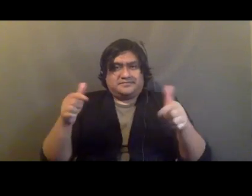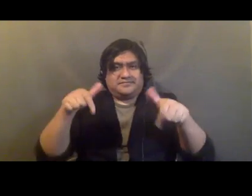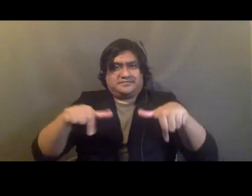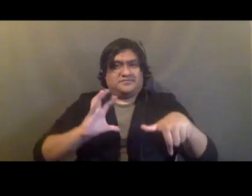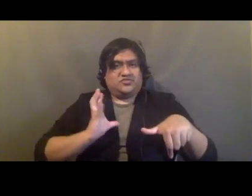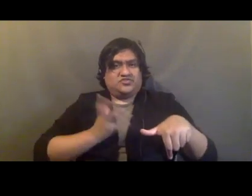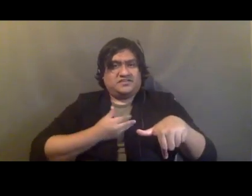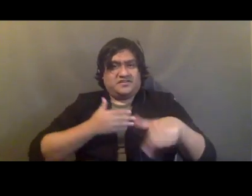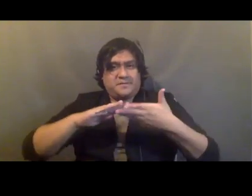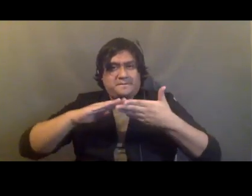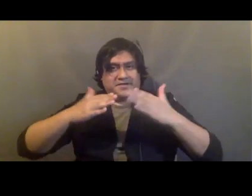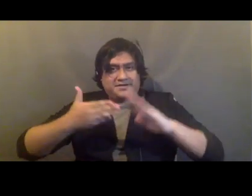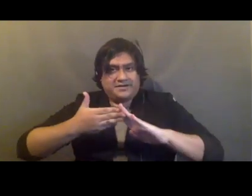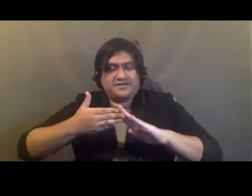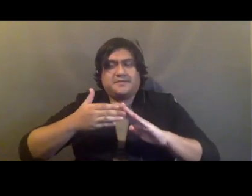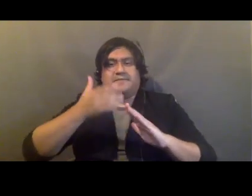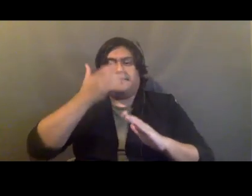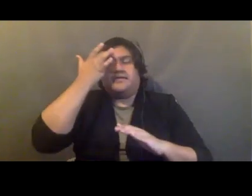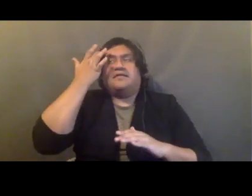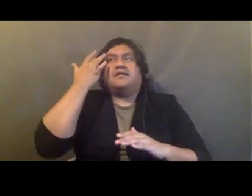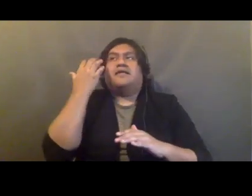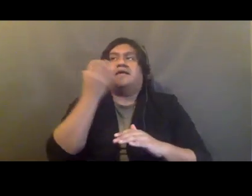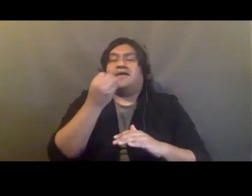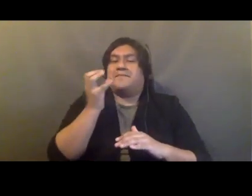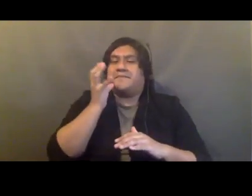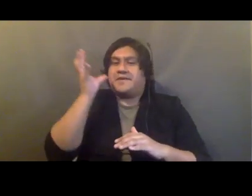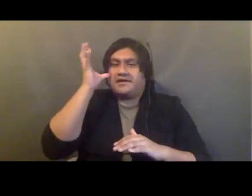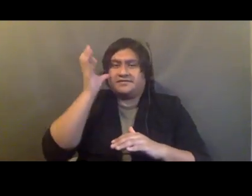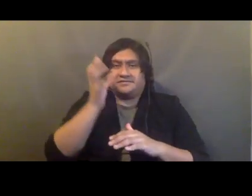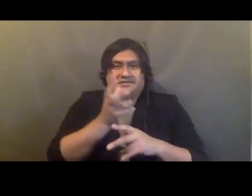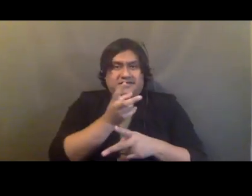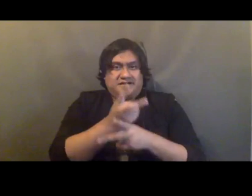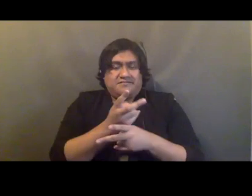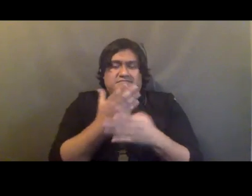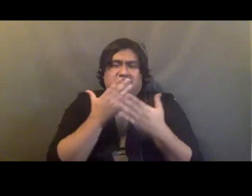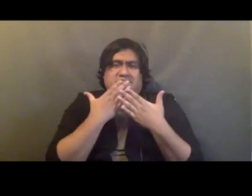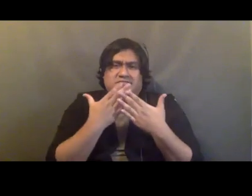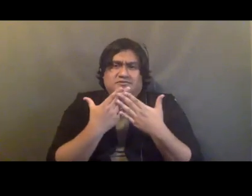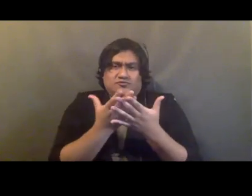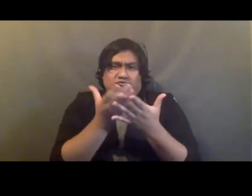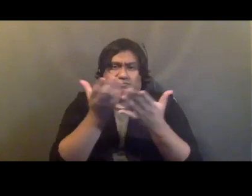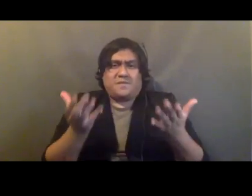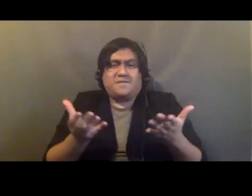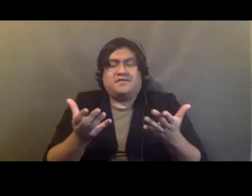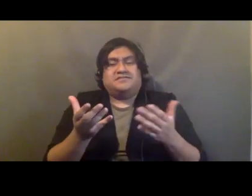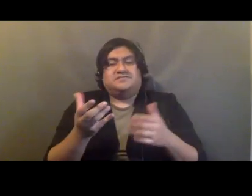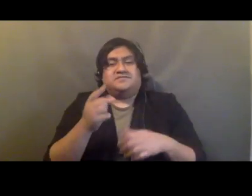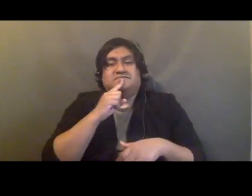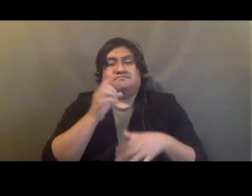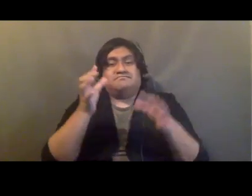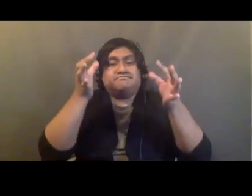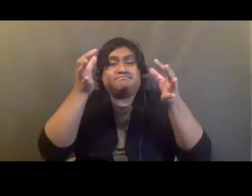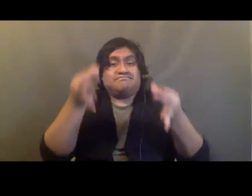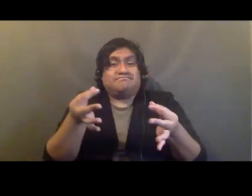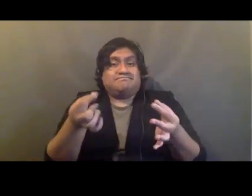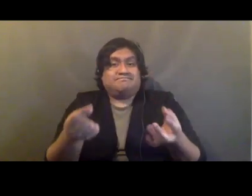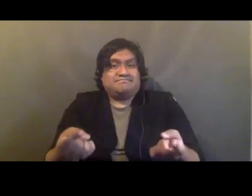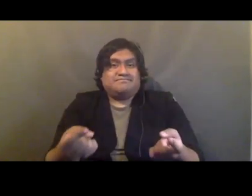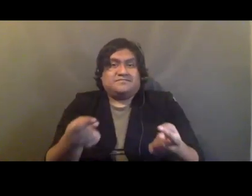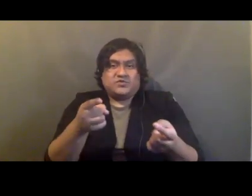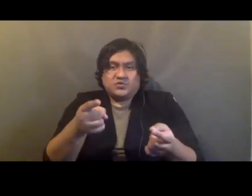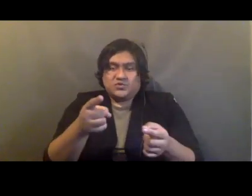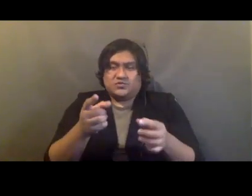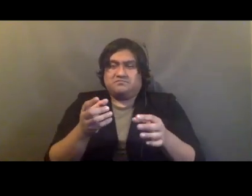transgender community and parents and caregivers. So thank you so much for choosing to make that your life's